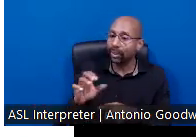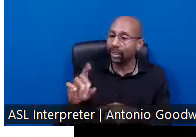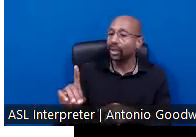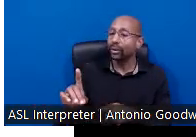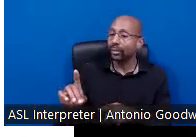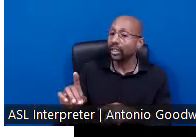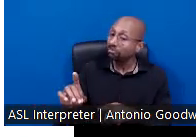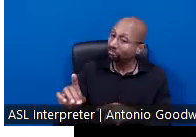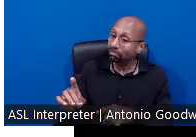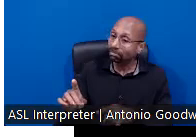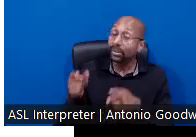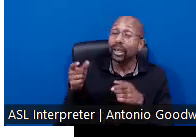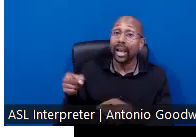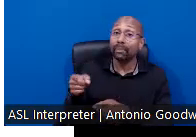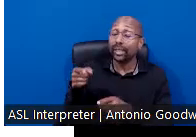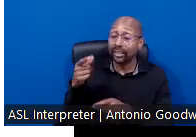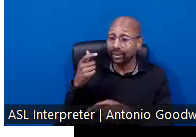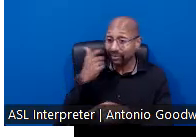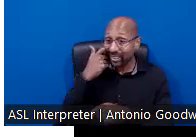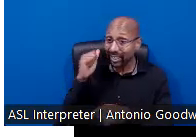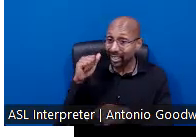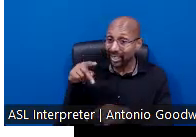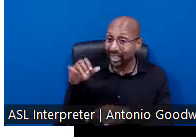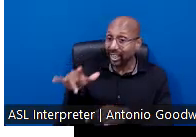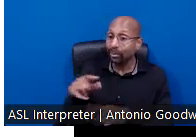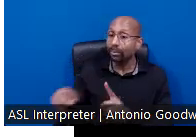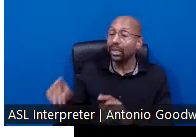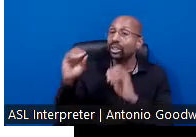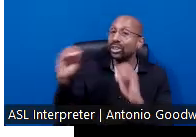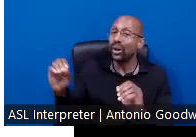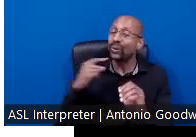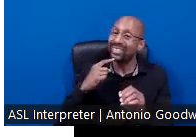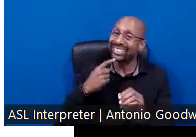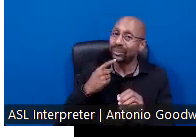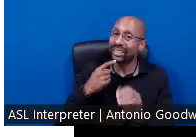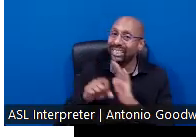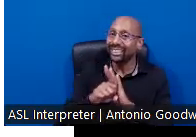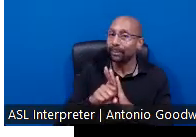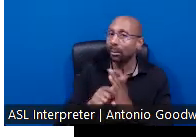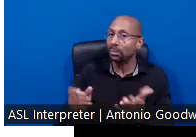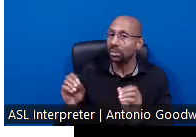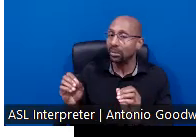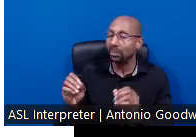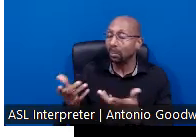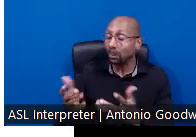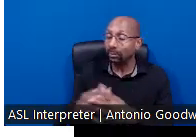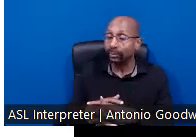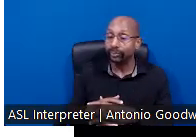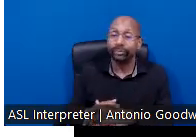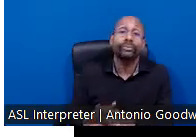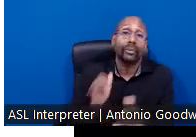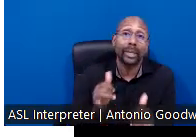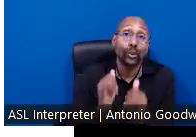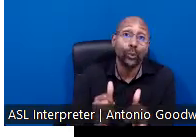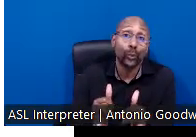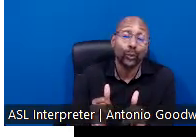COVID, and we're seeing agreements in the chat box as well. And I had, one friend who didn't have severe symptoms and one